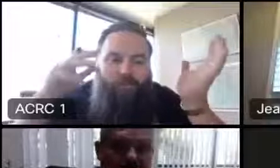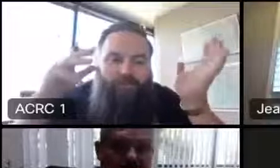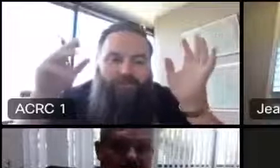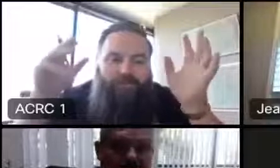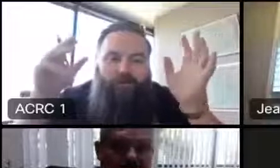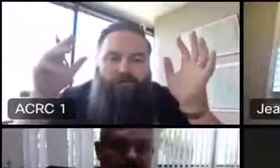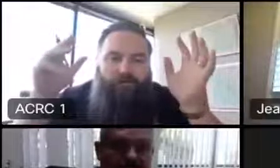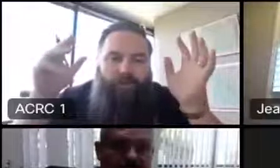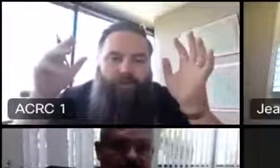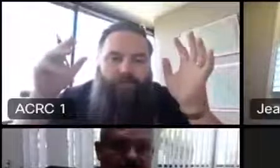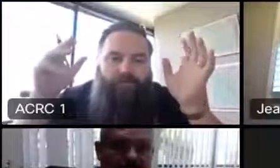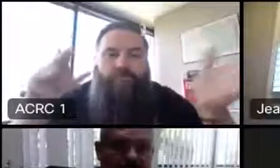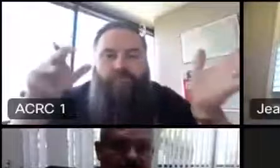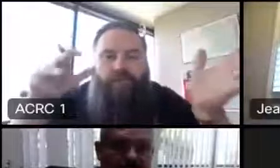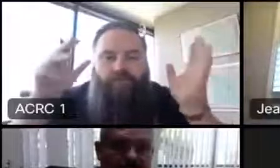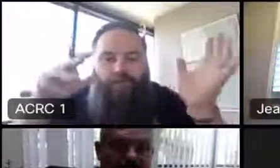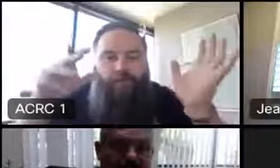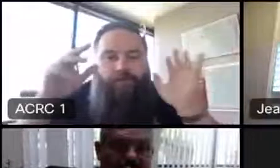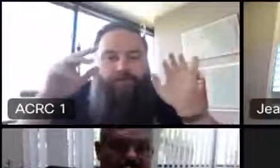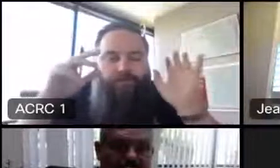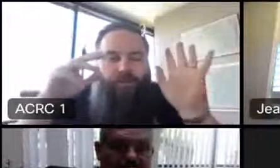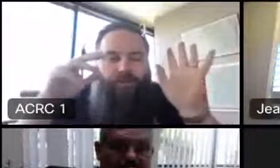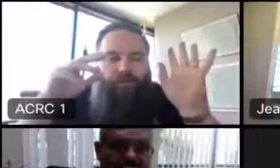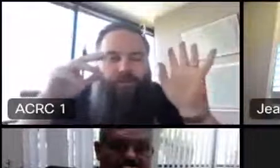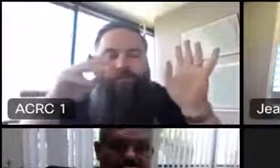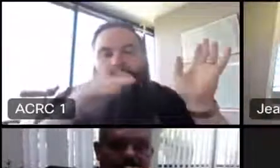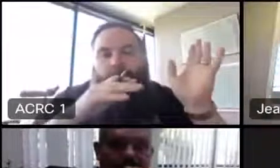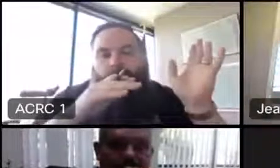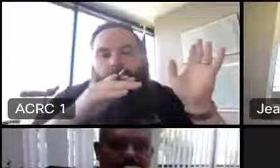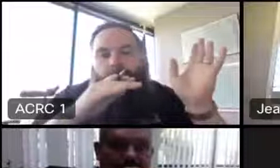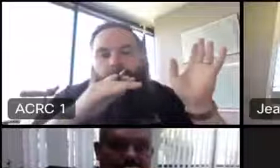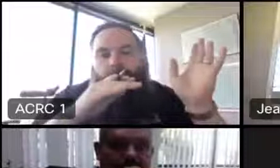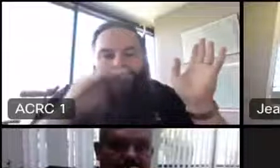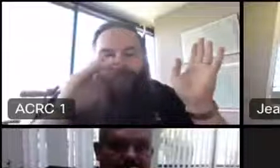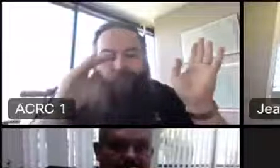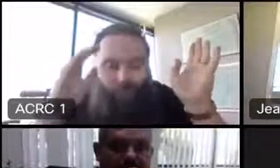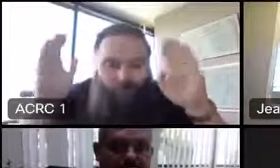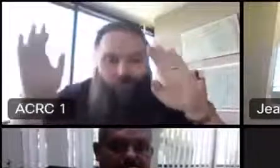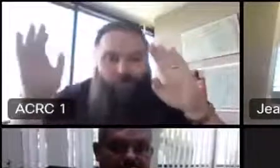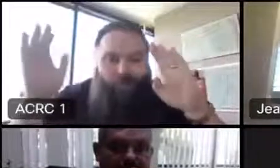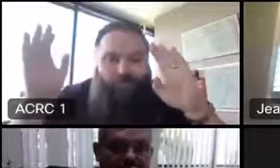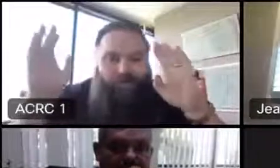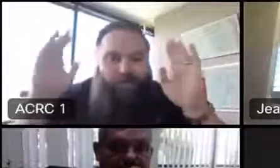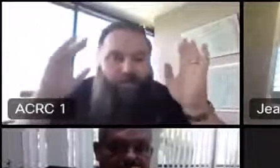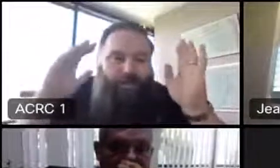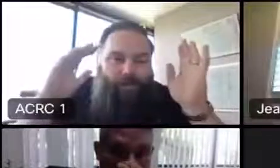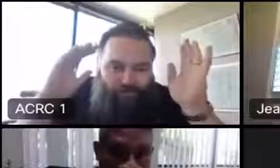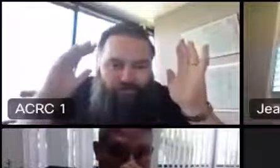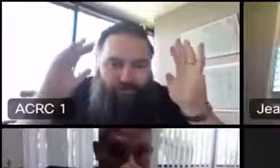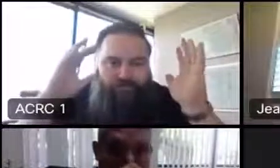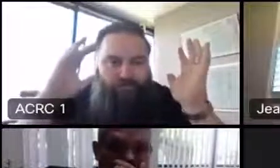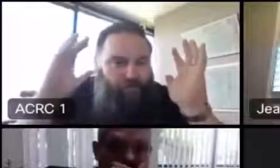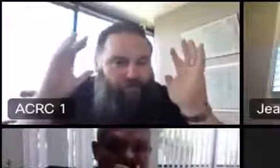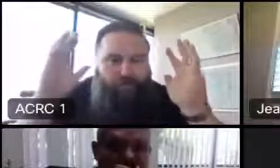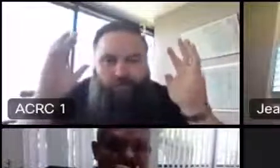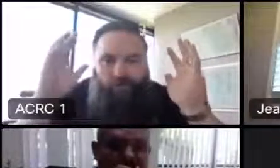too onerous on the service providers as well that are still trying to, run their programs and then also